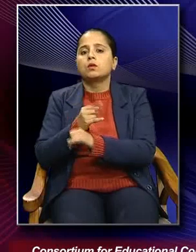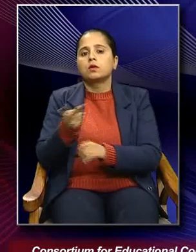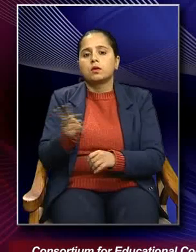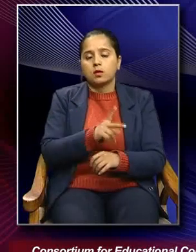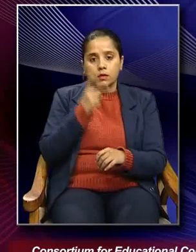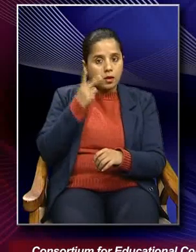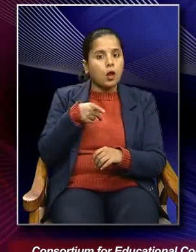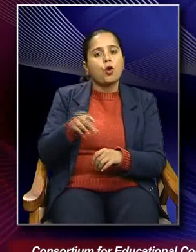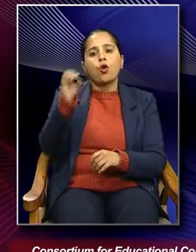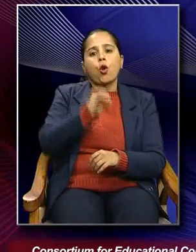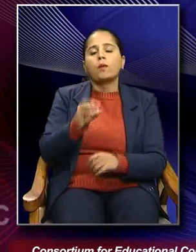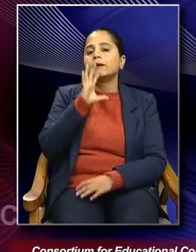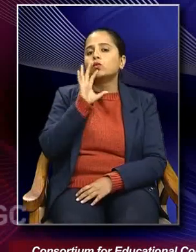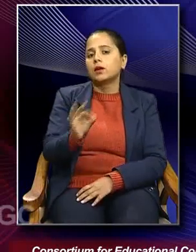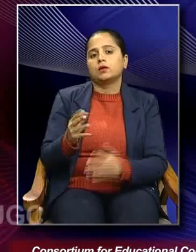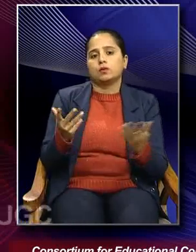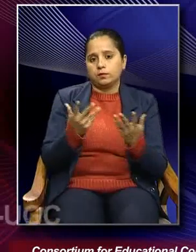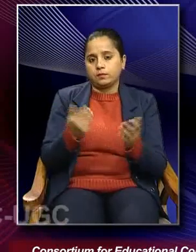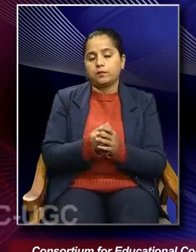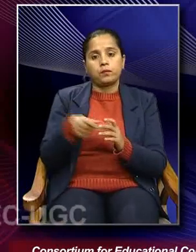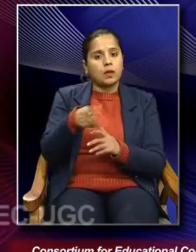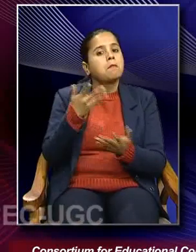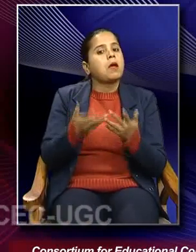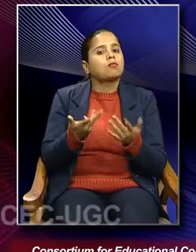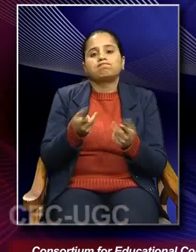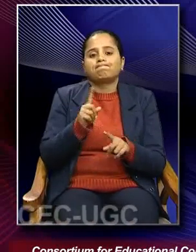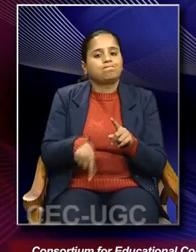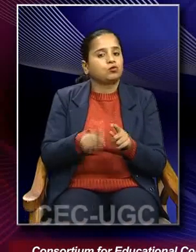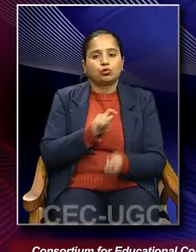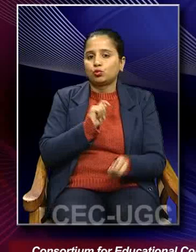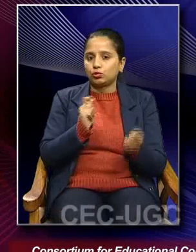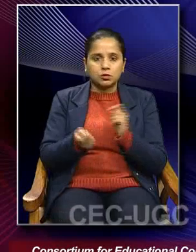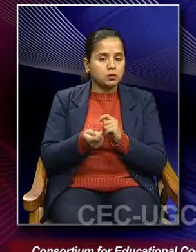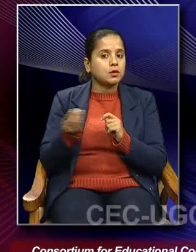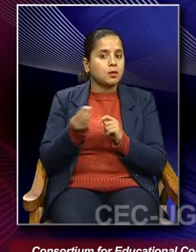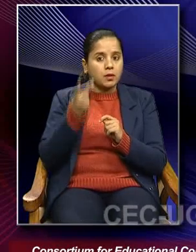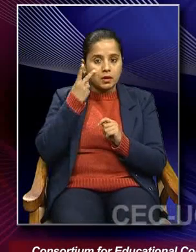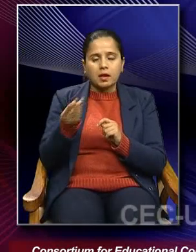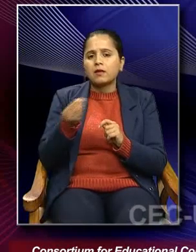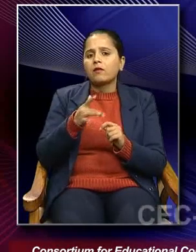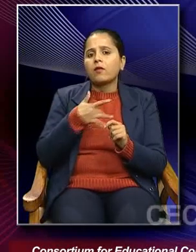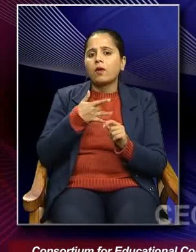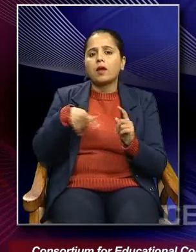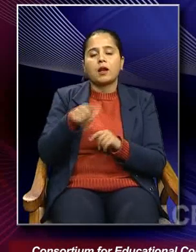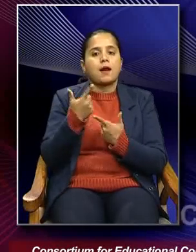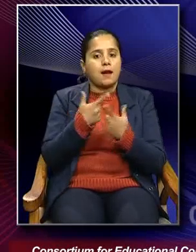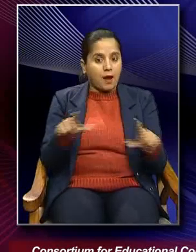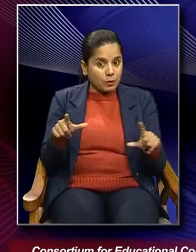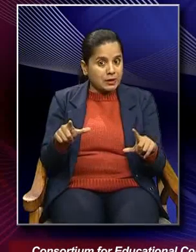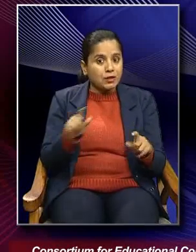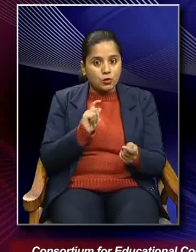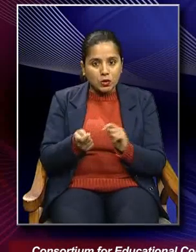an objective reality that cannot be changed, such as something like language.